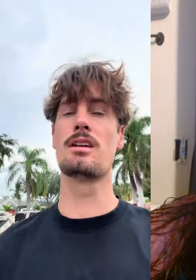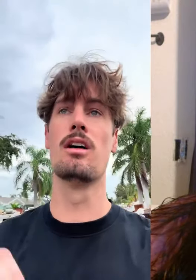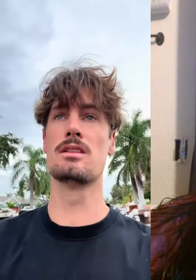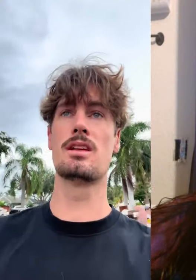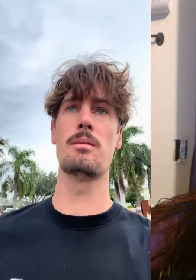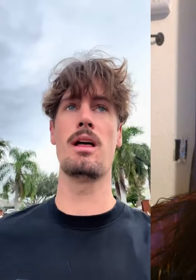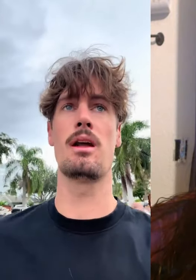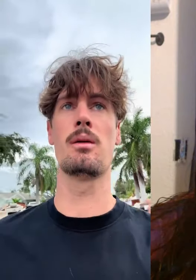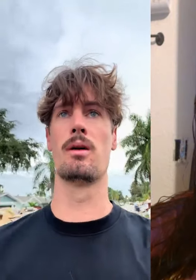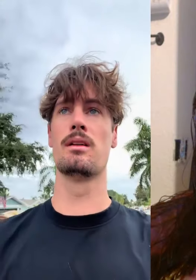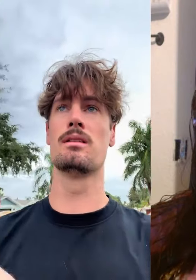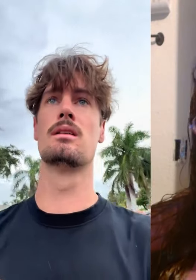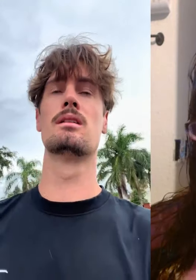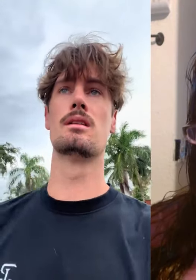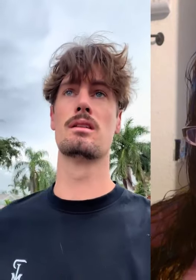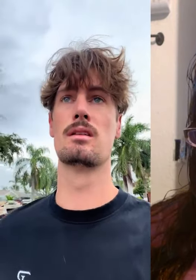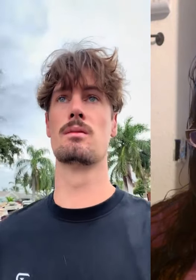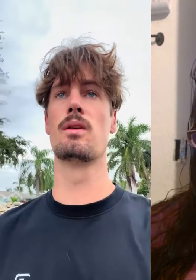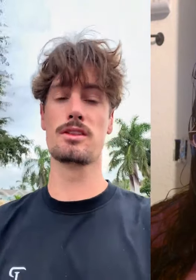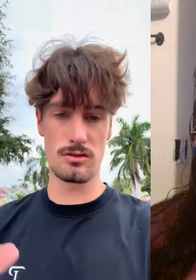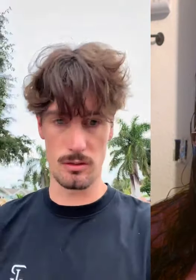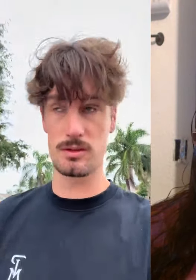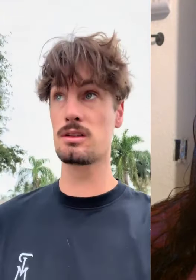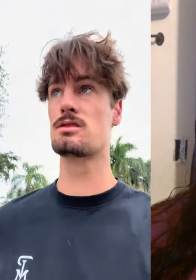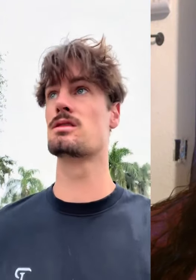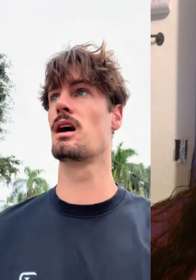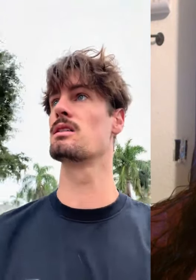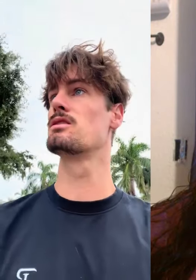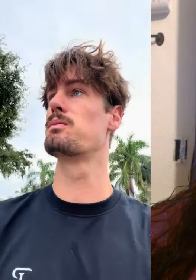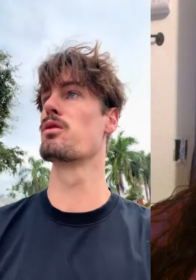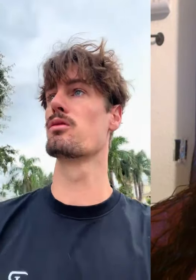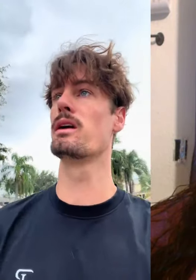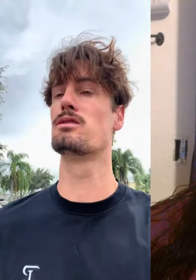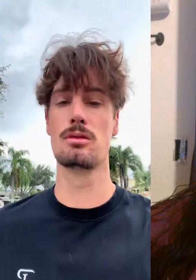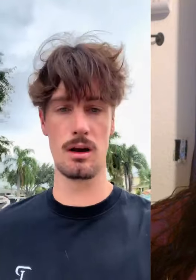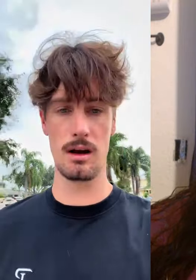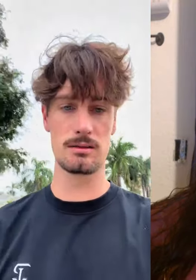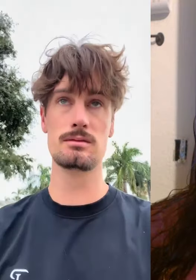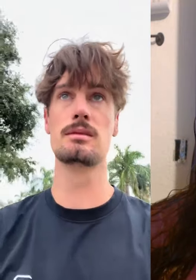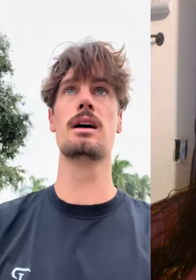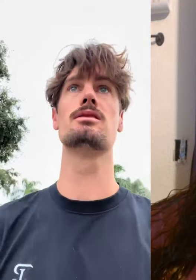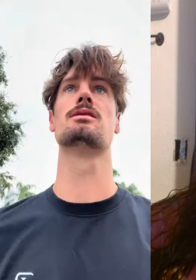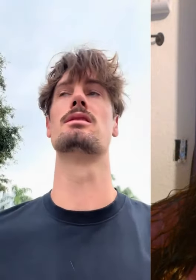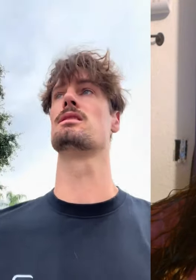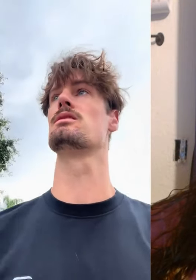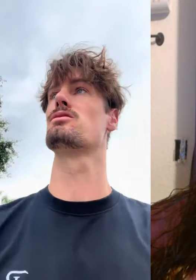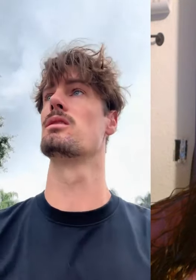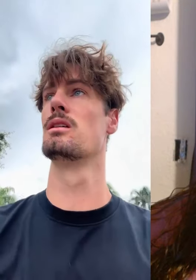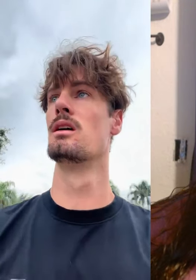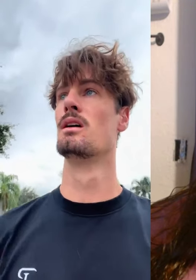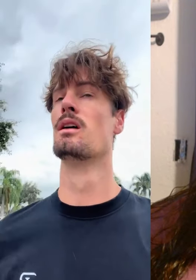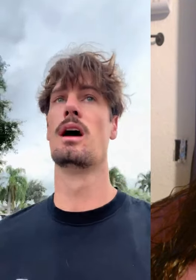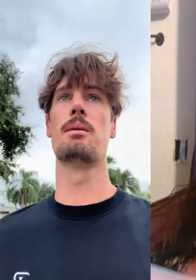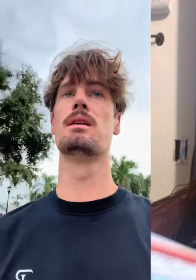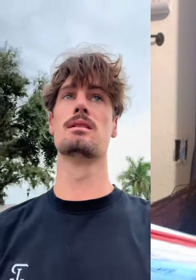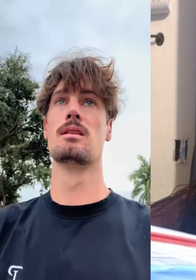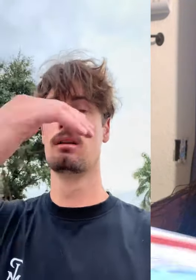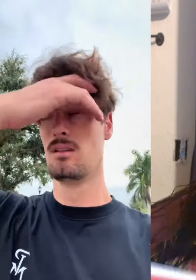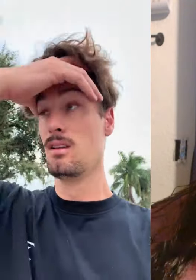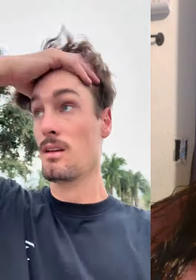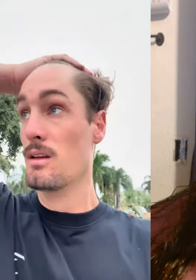It's 110 mile an hour wind with a storm surge. I just pray to God the house doesn't get destroyed. I